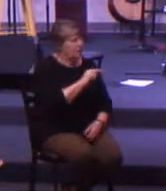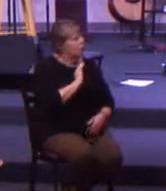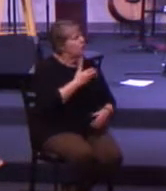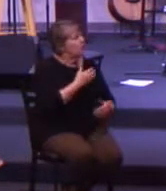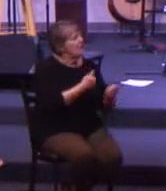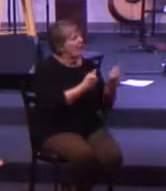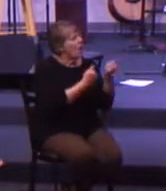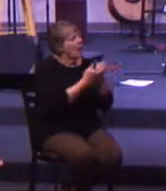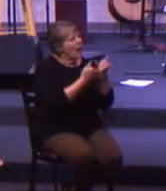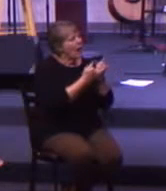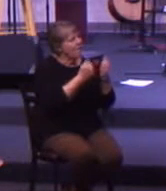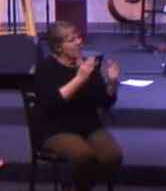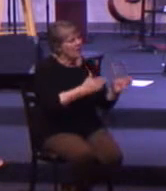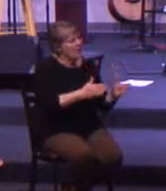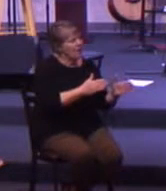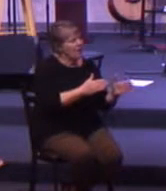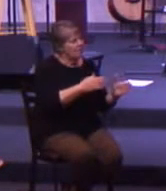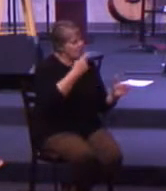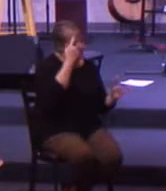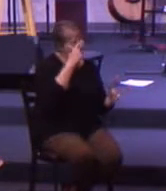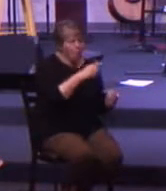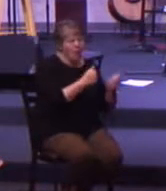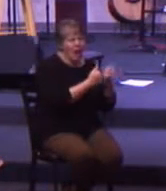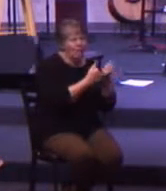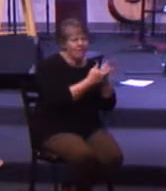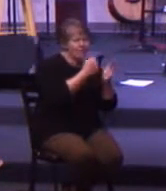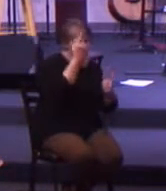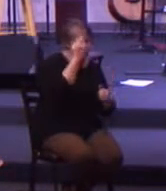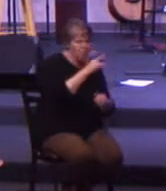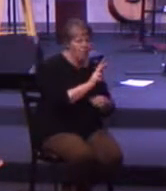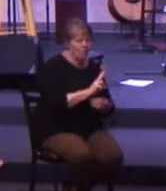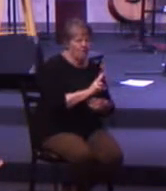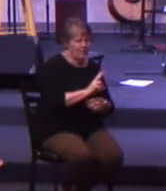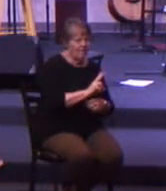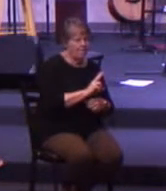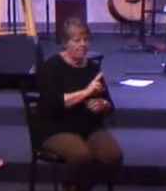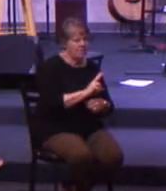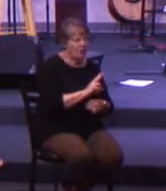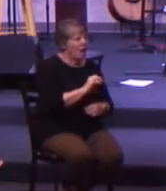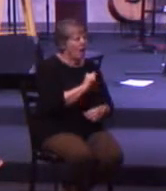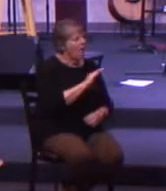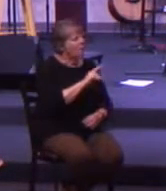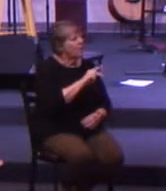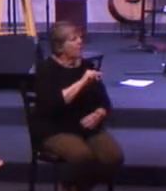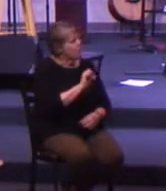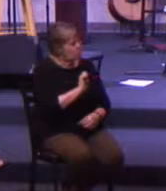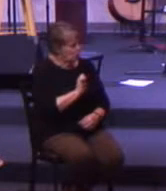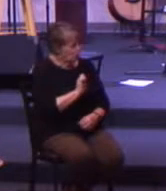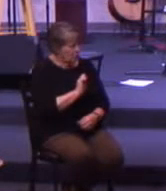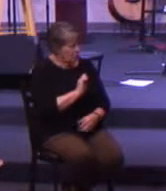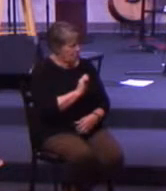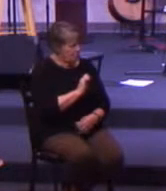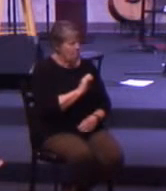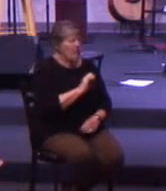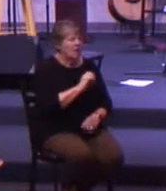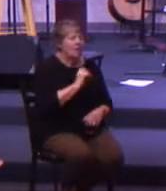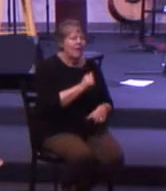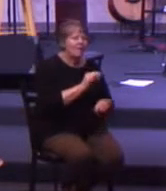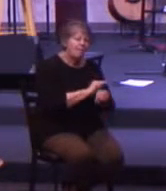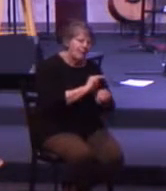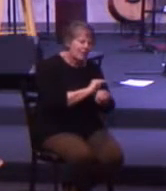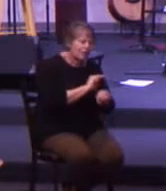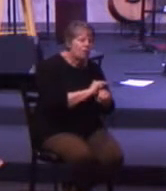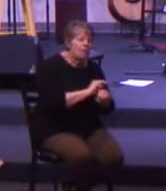for our advocacy for victims of abuse ministry. The Covenant has a phenomenal ministry that primarily